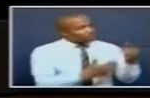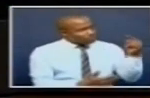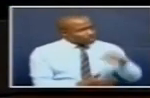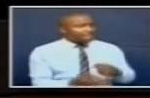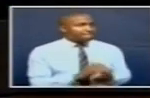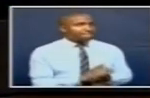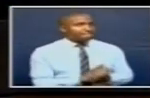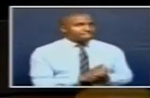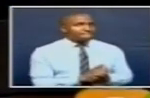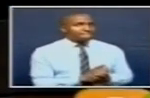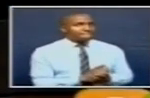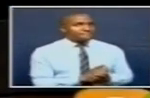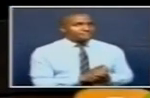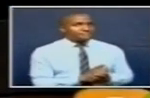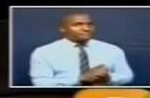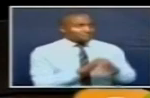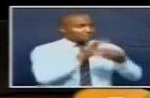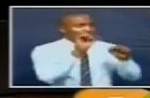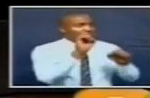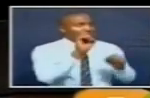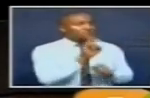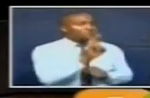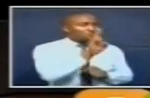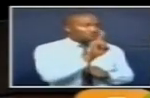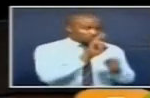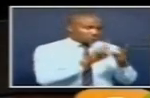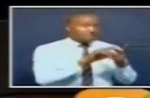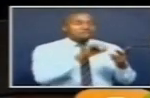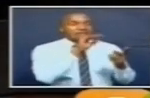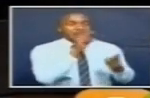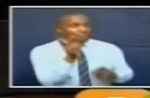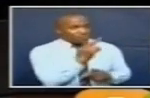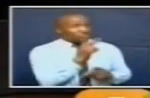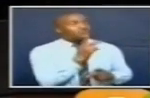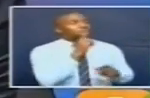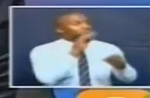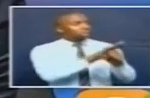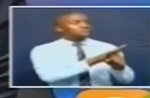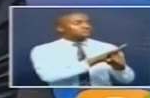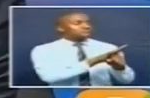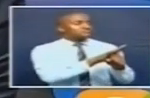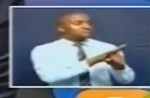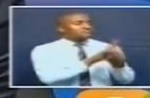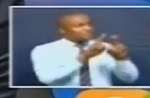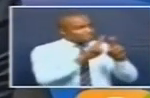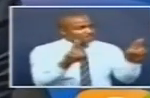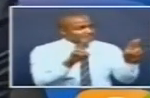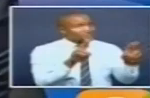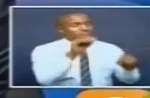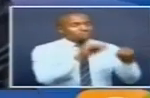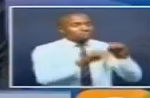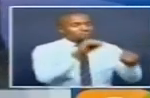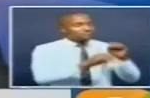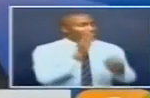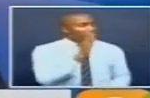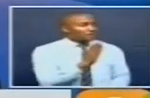tonight. Both President Kenyatta and Raila Odinga committing, of course, the two main contenders committing to a peaceful election. The